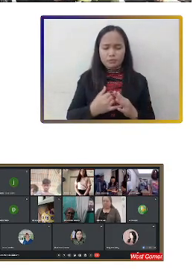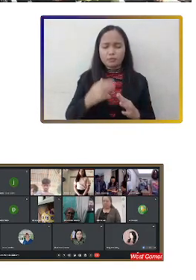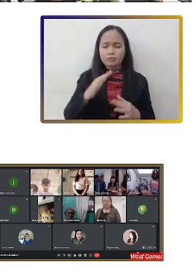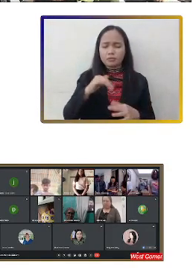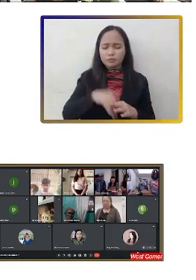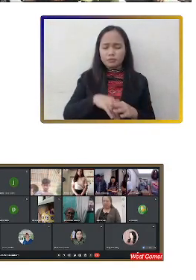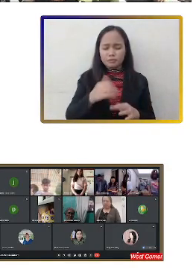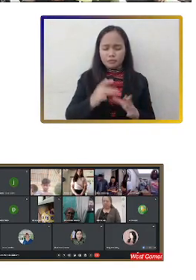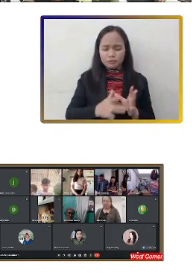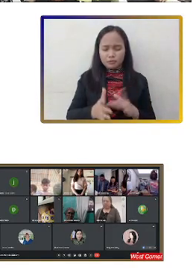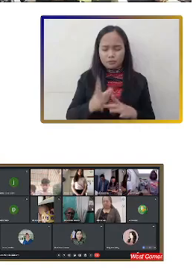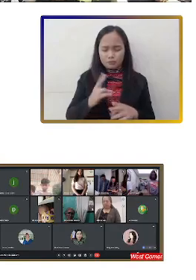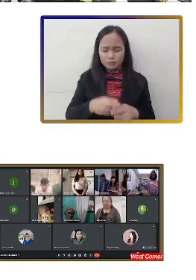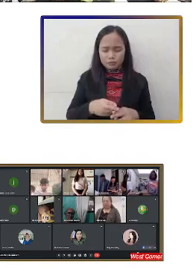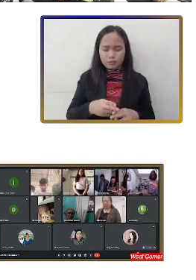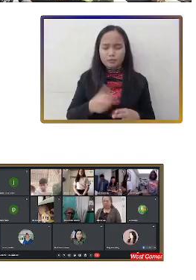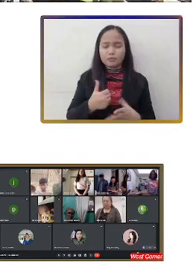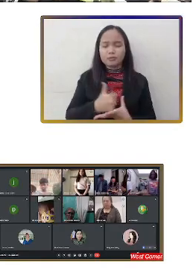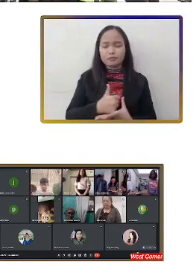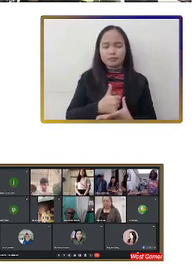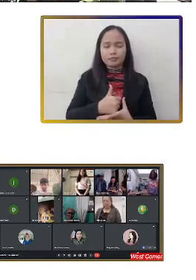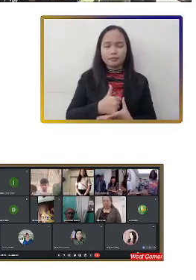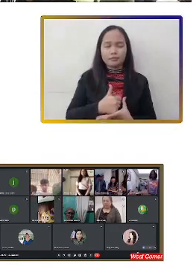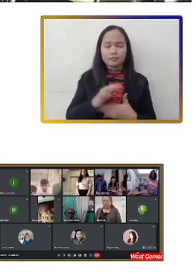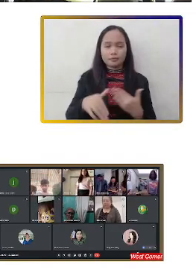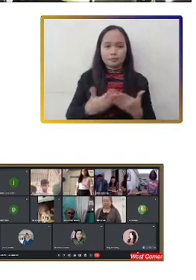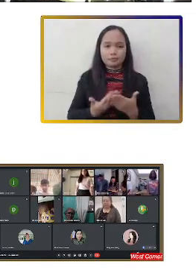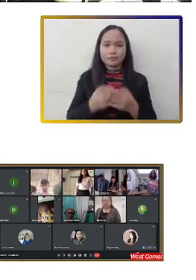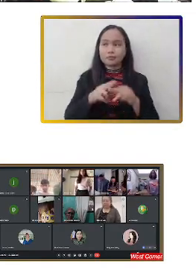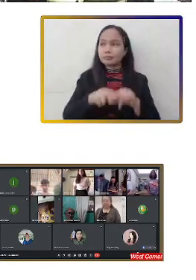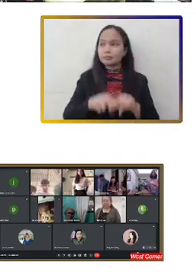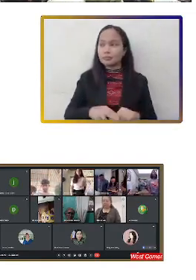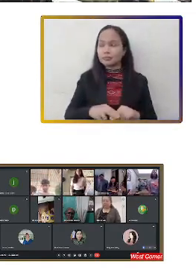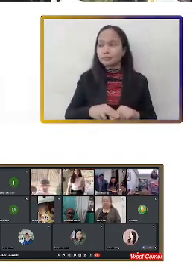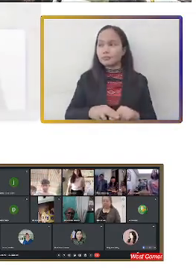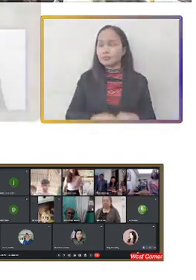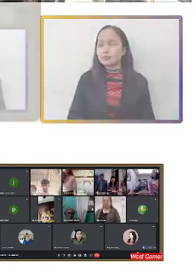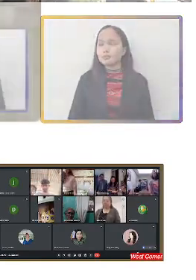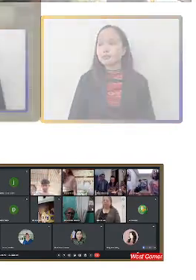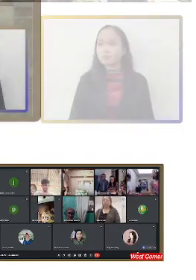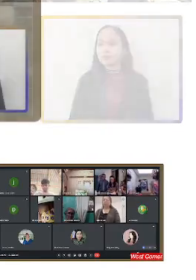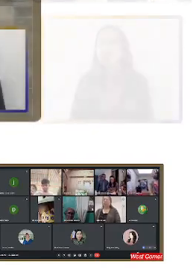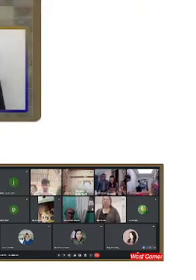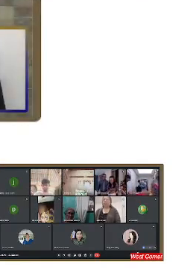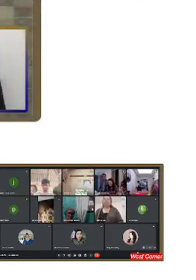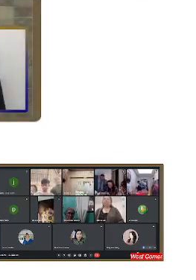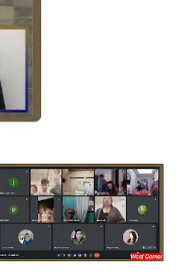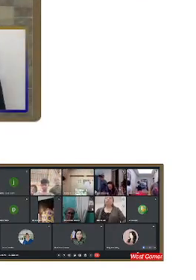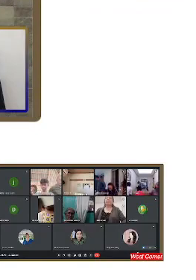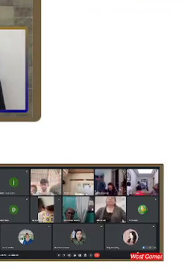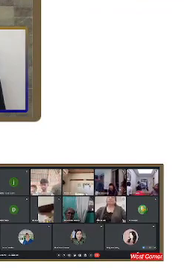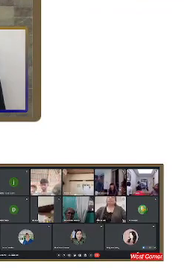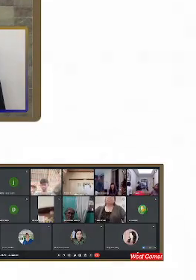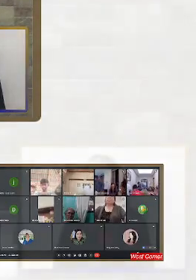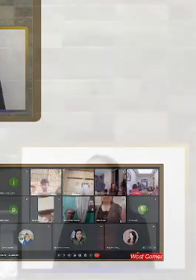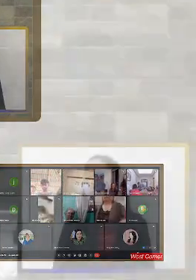In Jesus' name, amen. All right, thank you. You may be seated in the presence of our God.